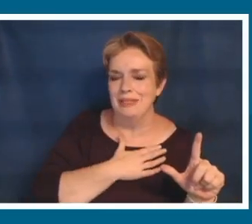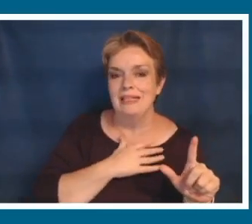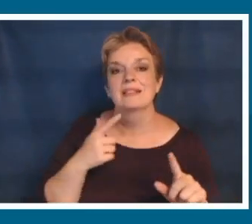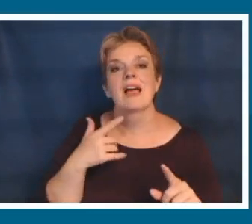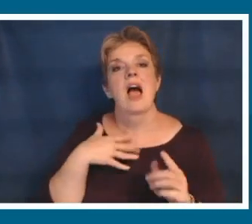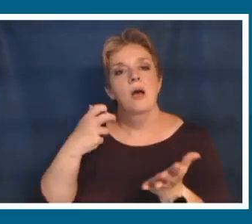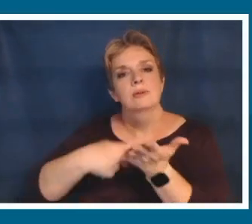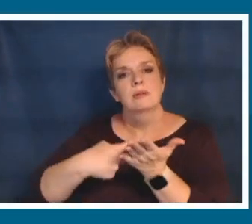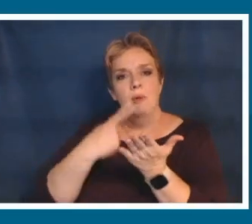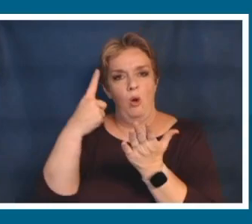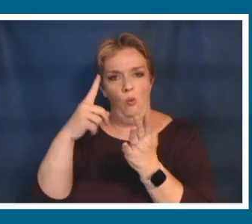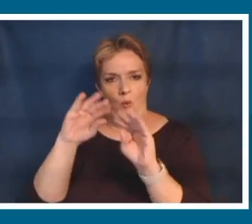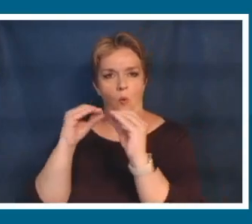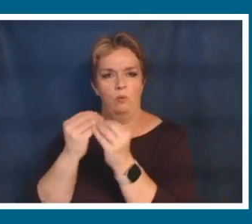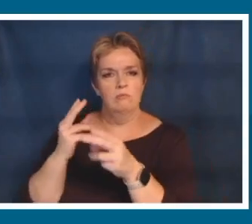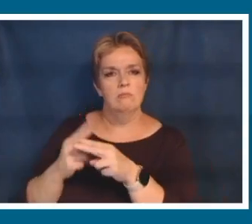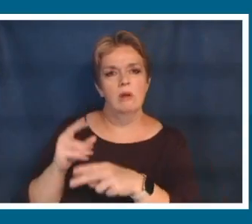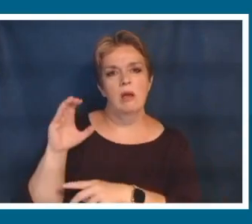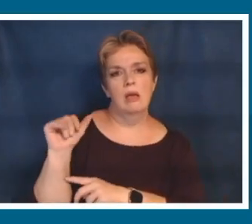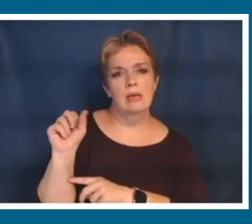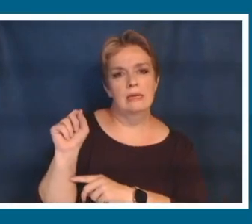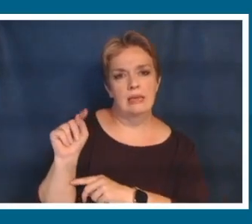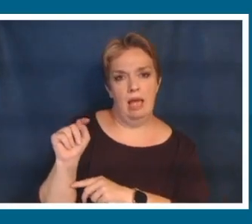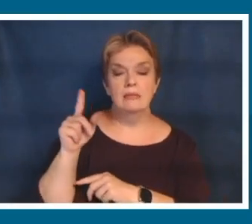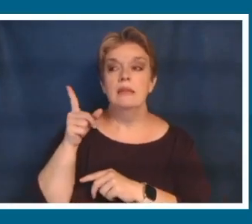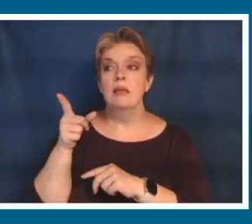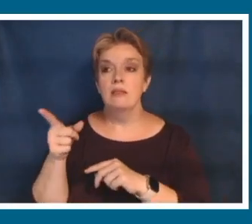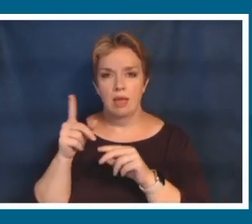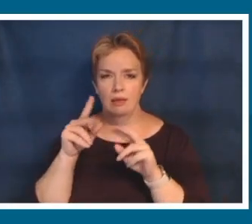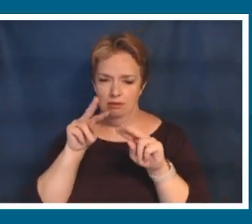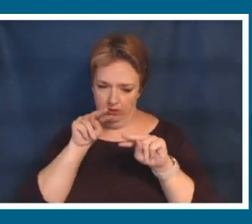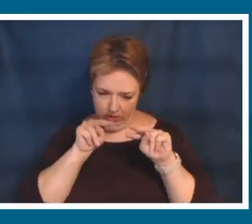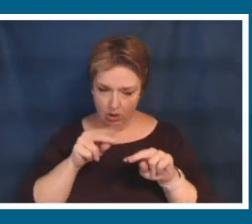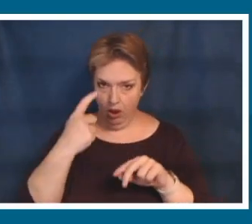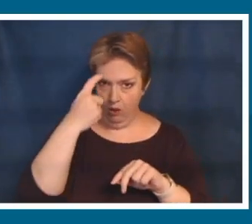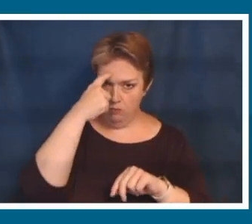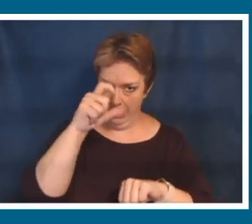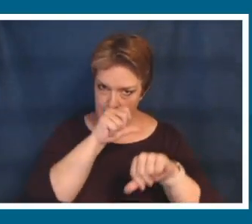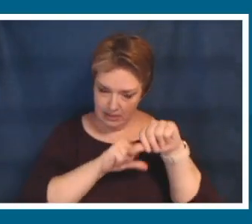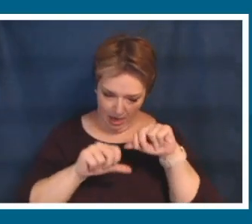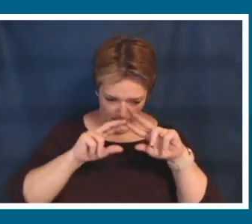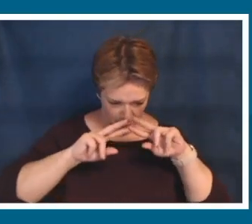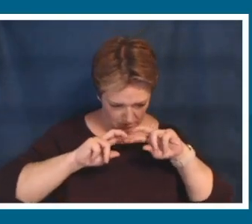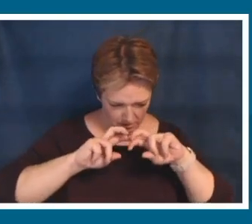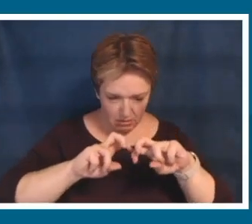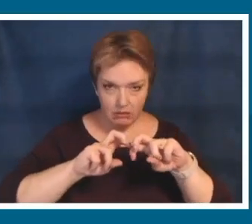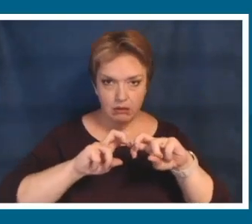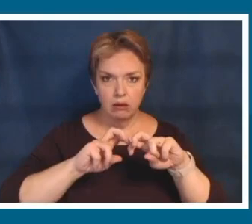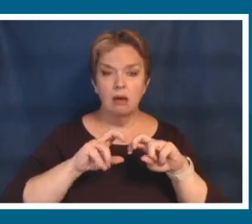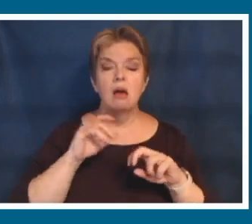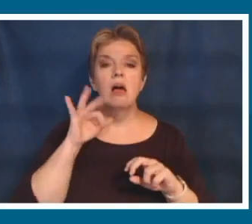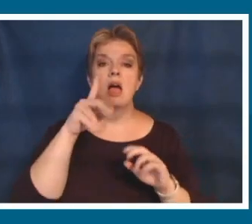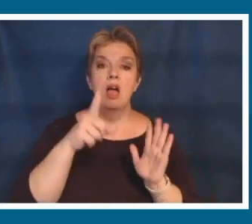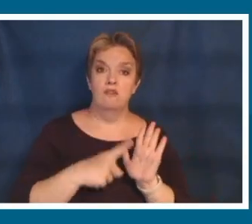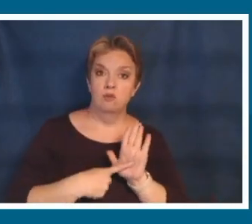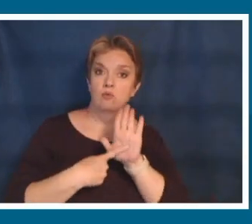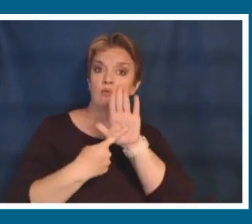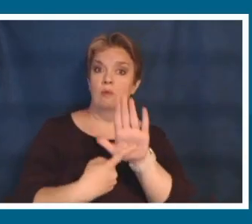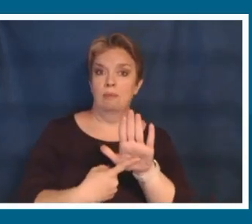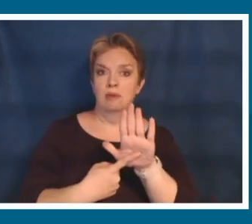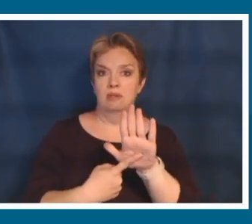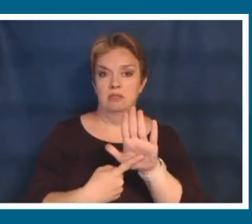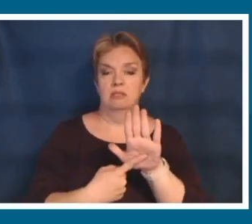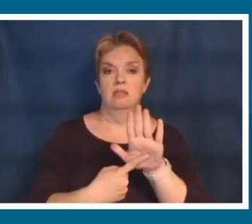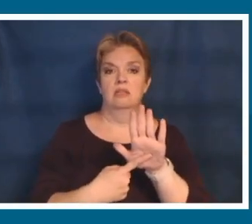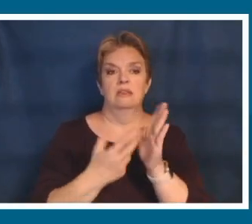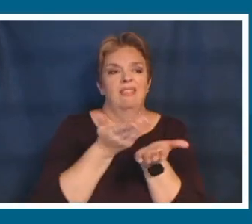science to look at what happens when you represent things for people, what part in their